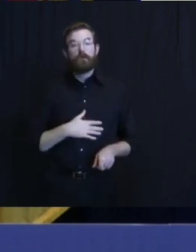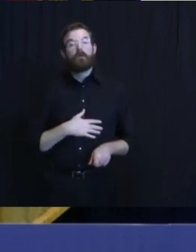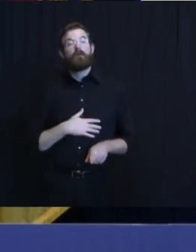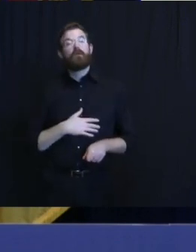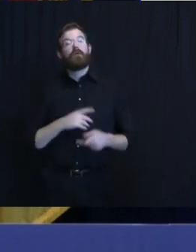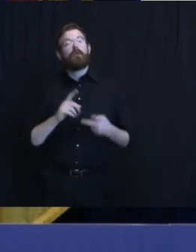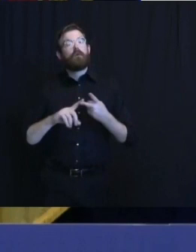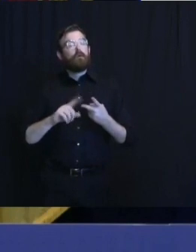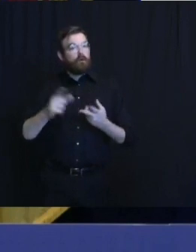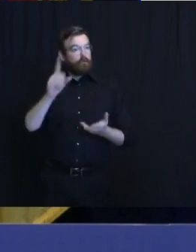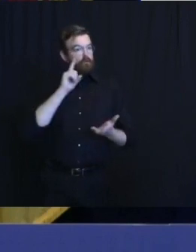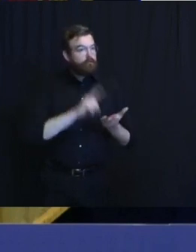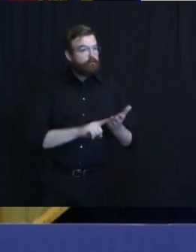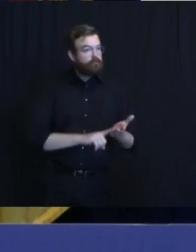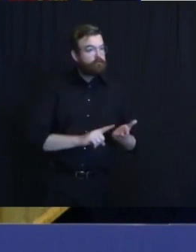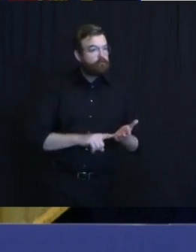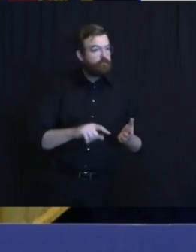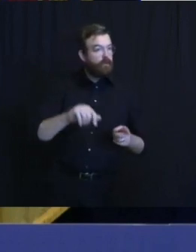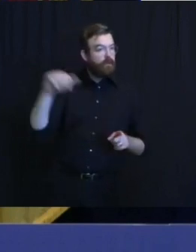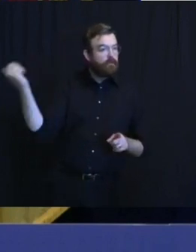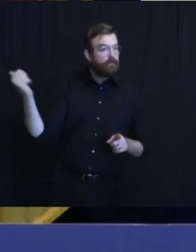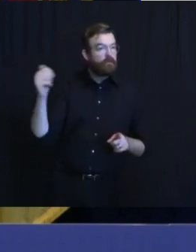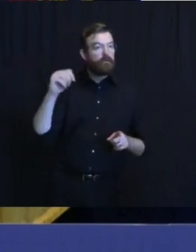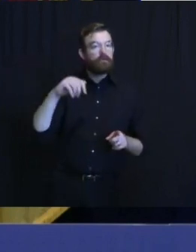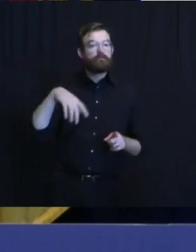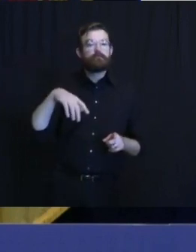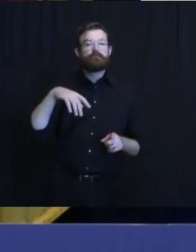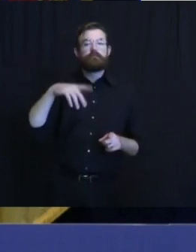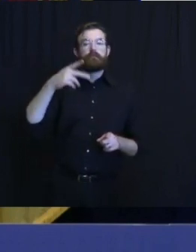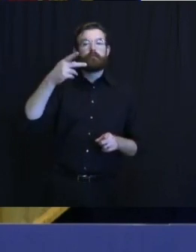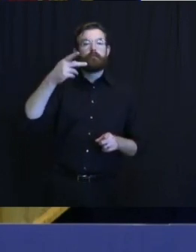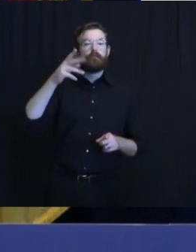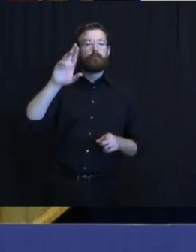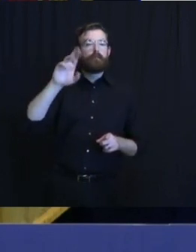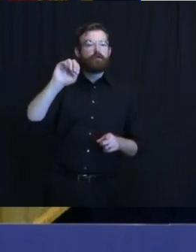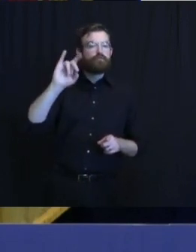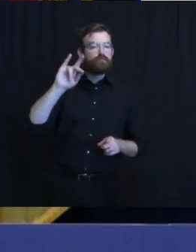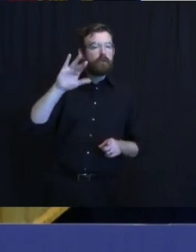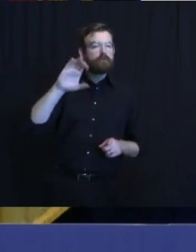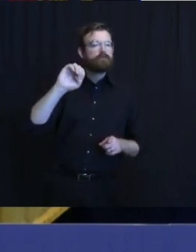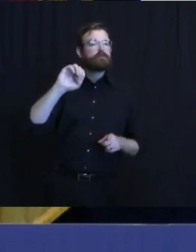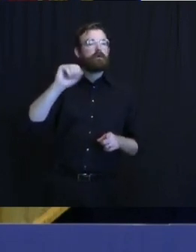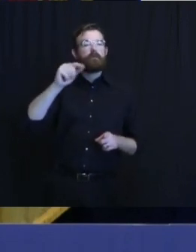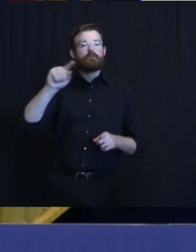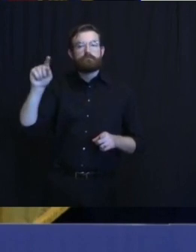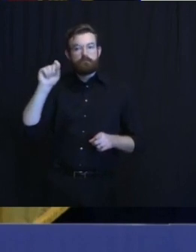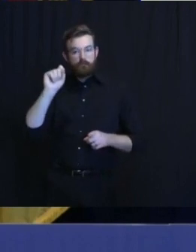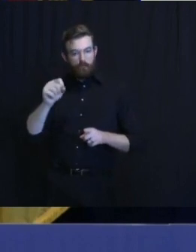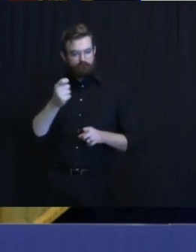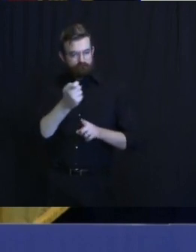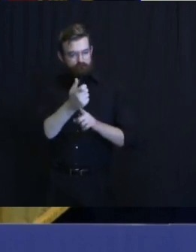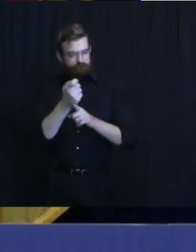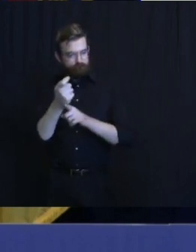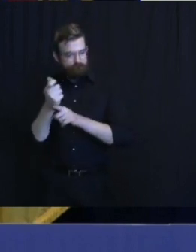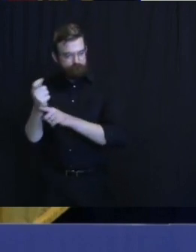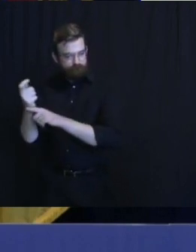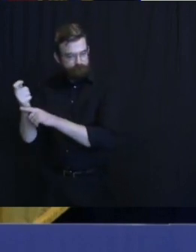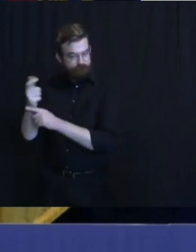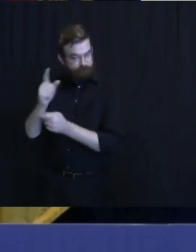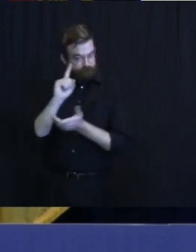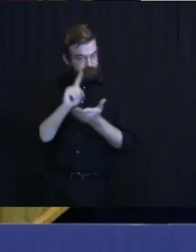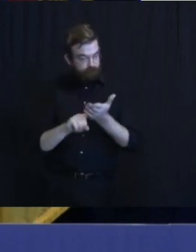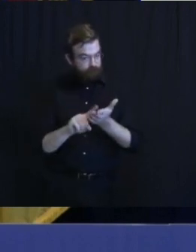any of that borrowed money and invest it in a wholesale upgrade of the unemployment system? What about aid to businesses still struggling under